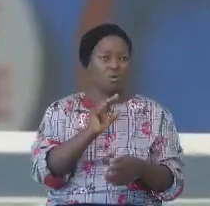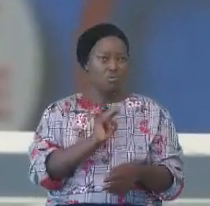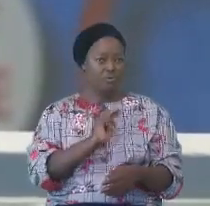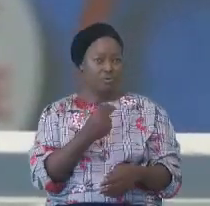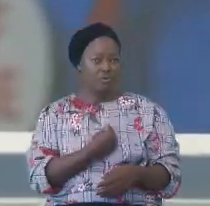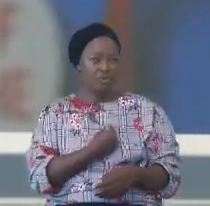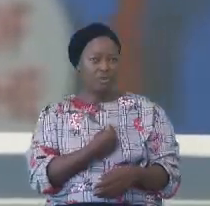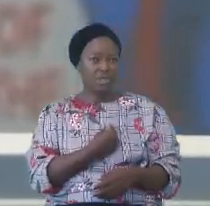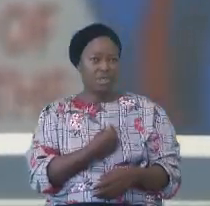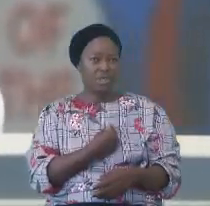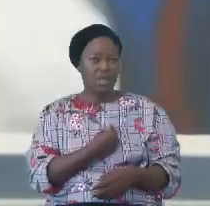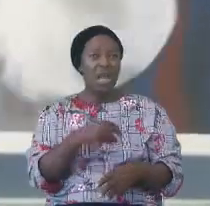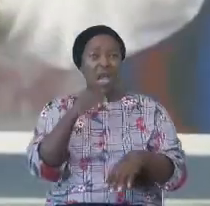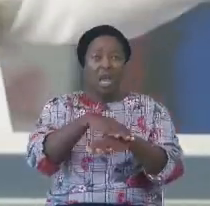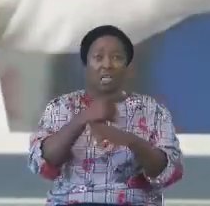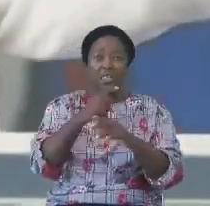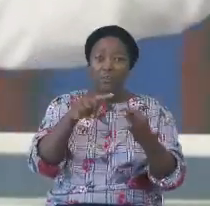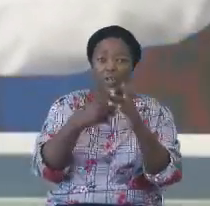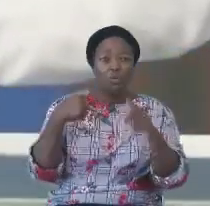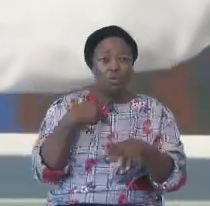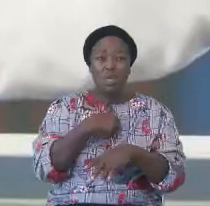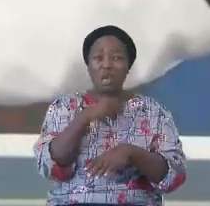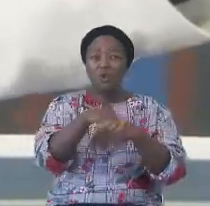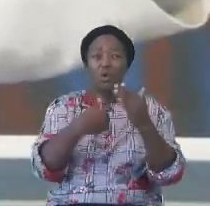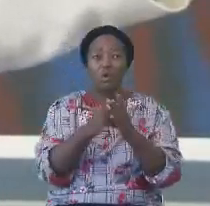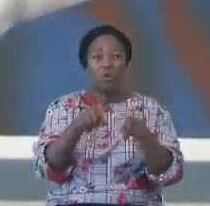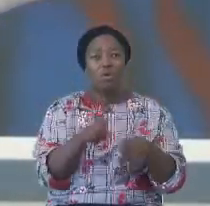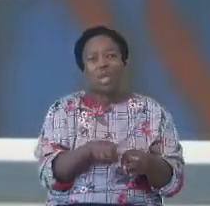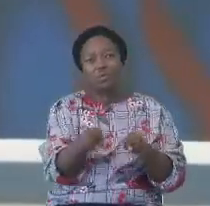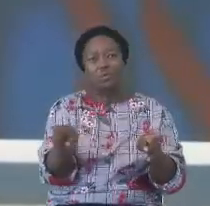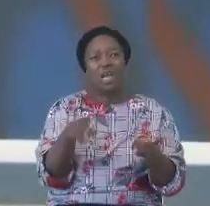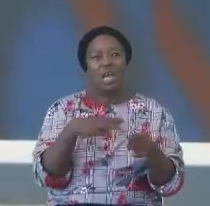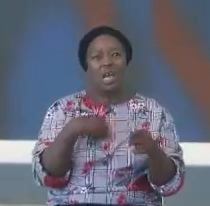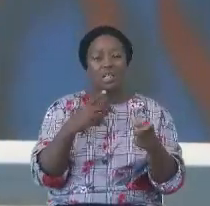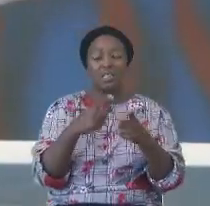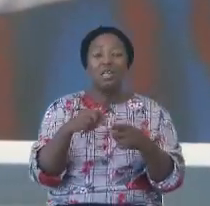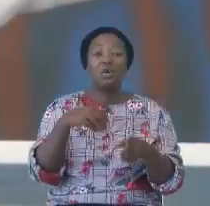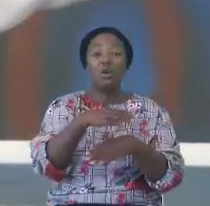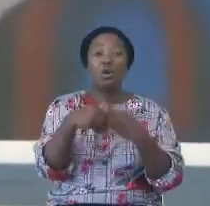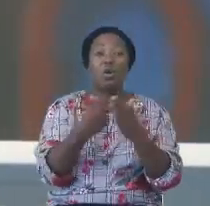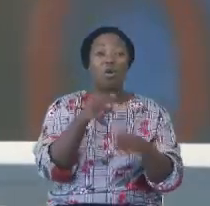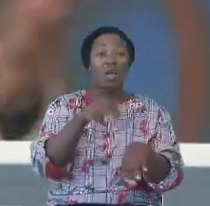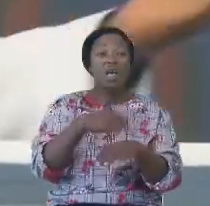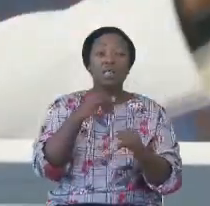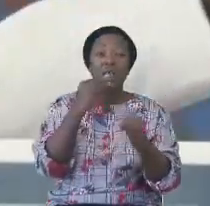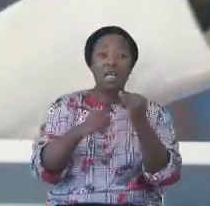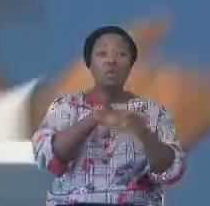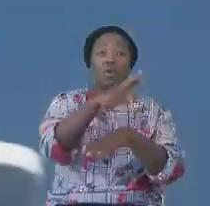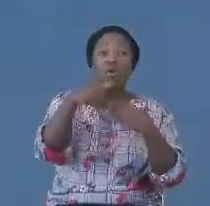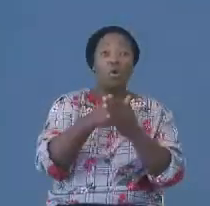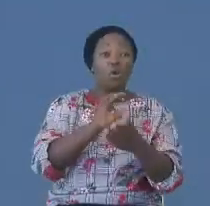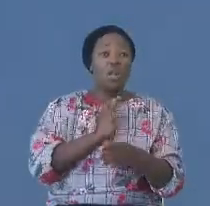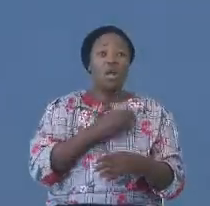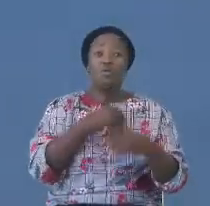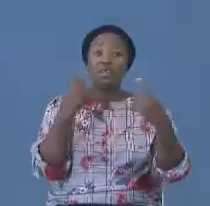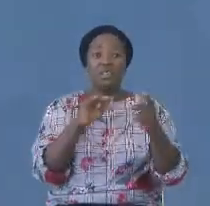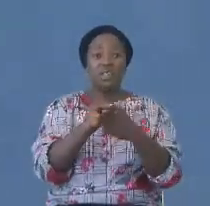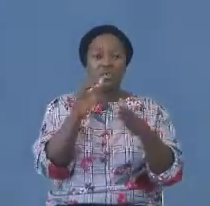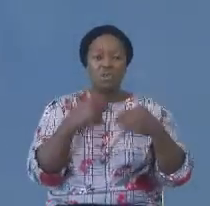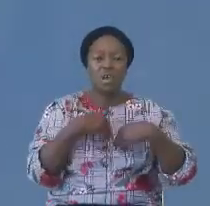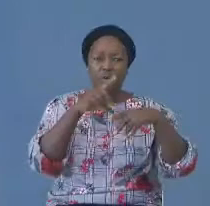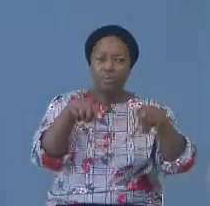of us all. At the beginning, we've all gone astray. And then all at